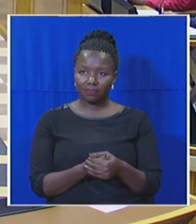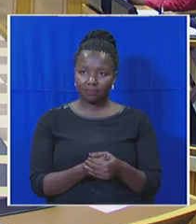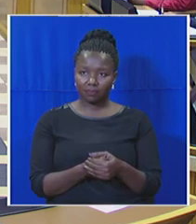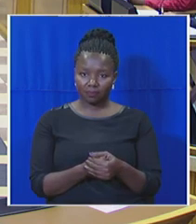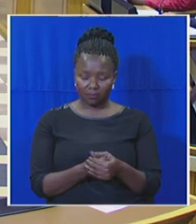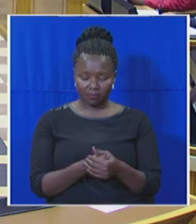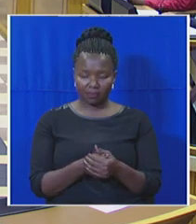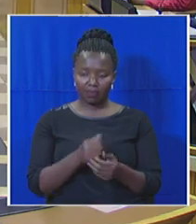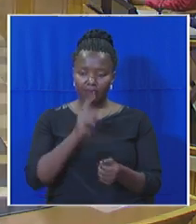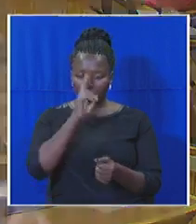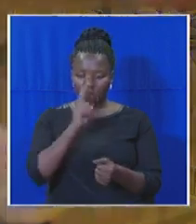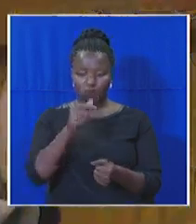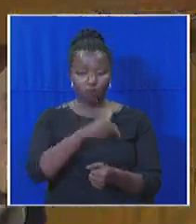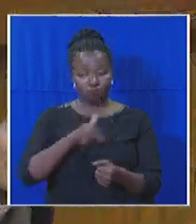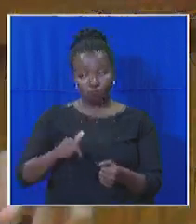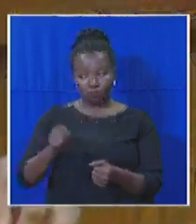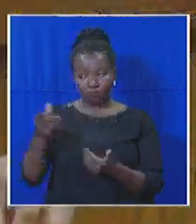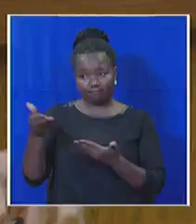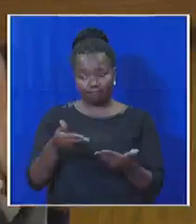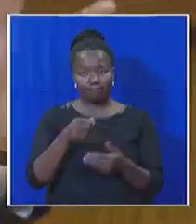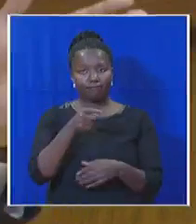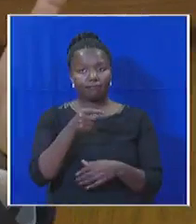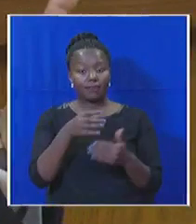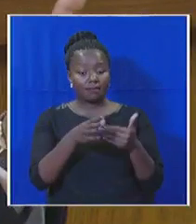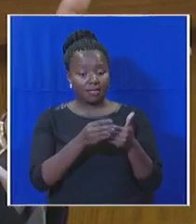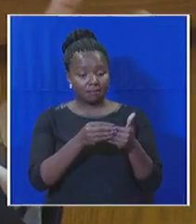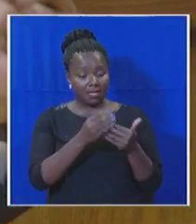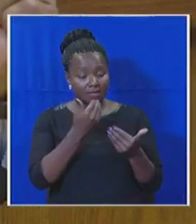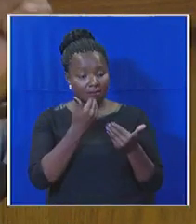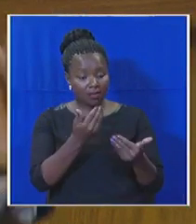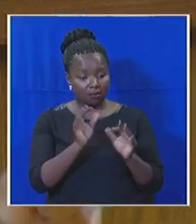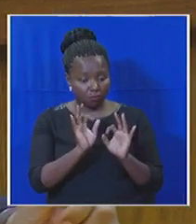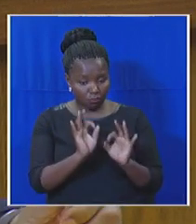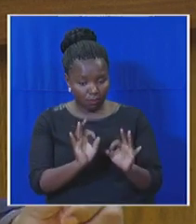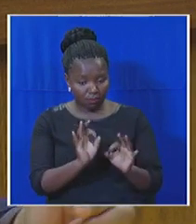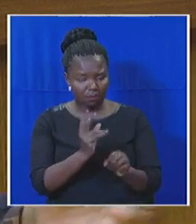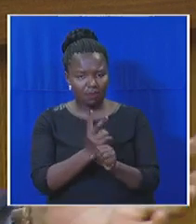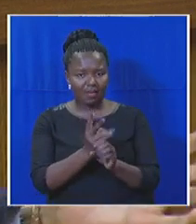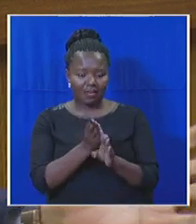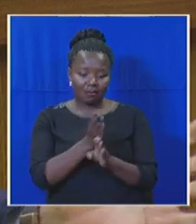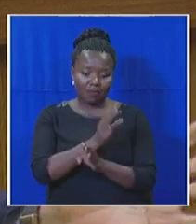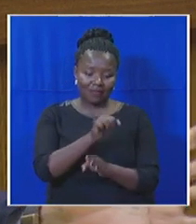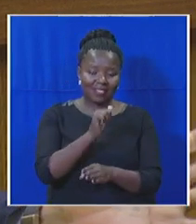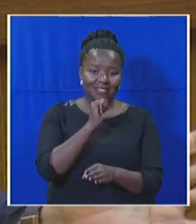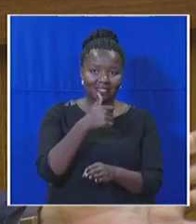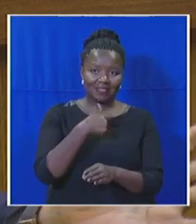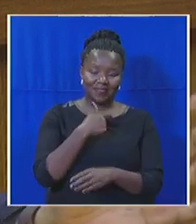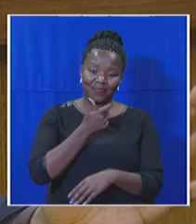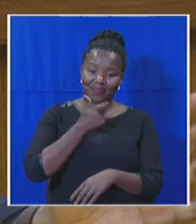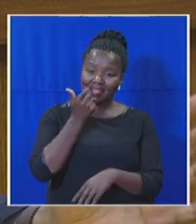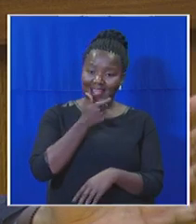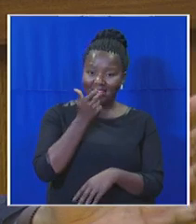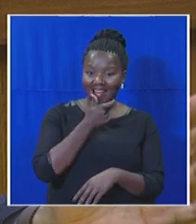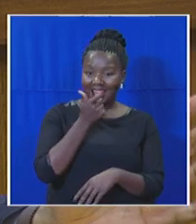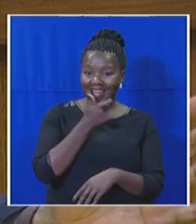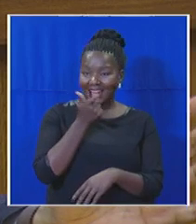Honorable President. Thank you very much, Honorable Member. Just to start where you started, that my